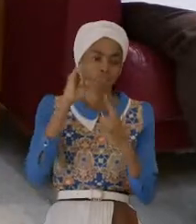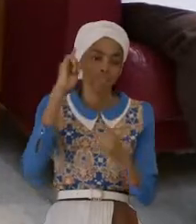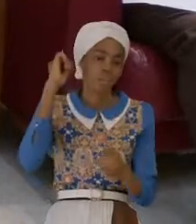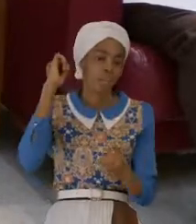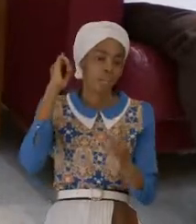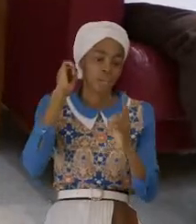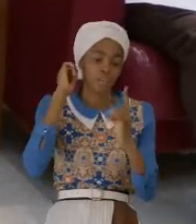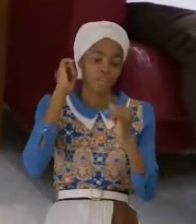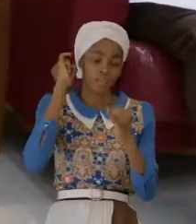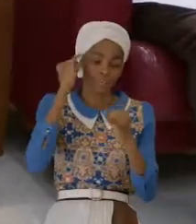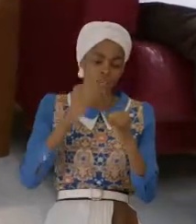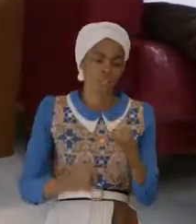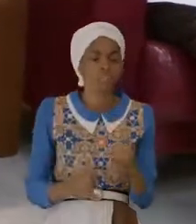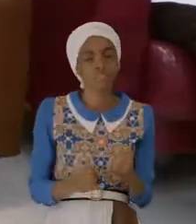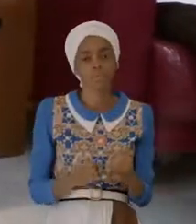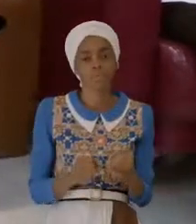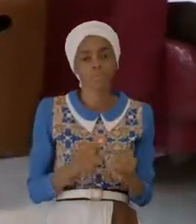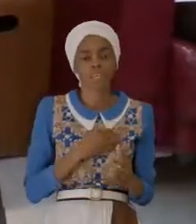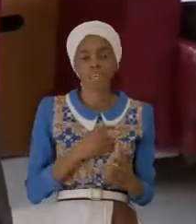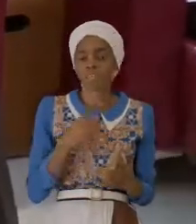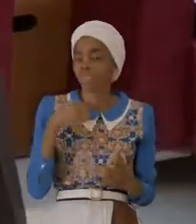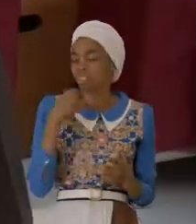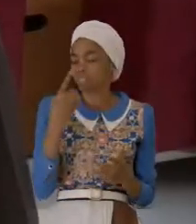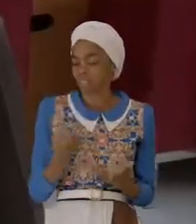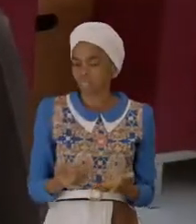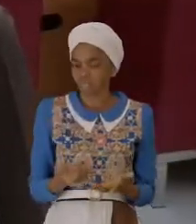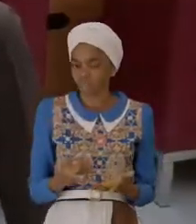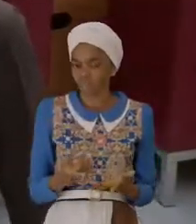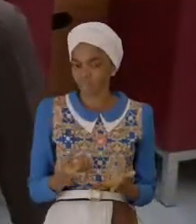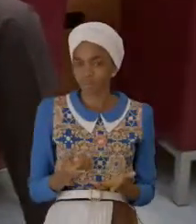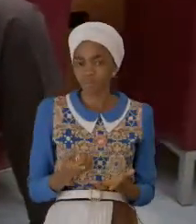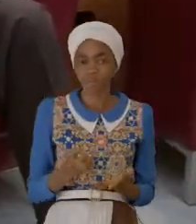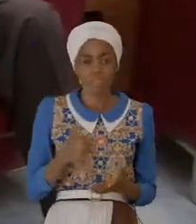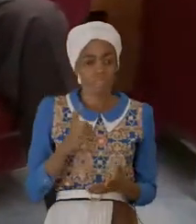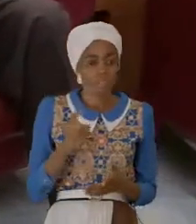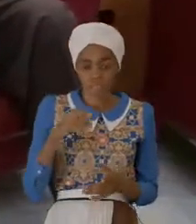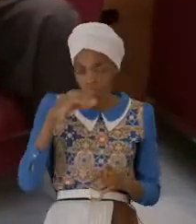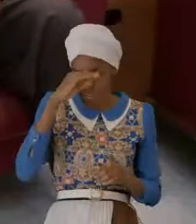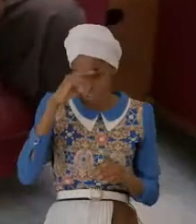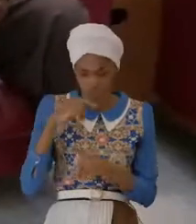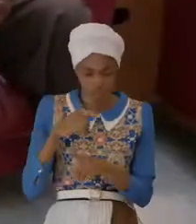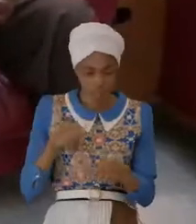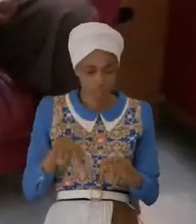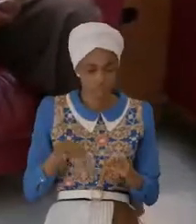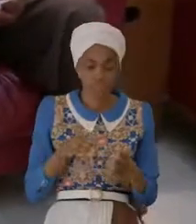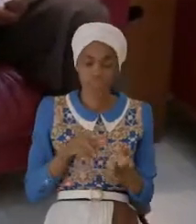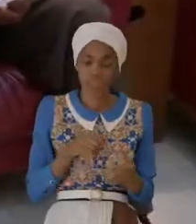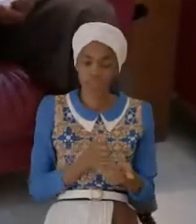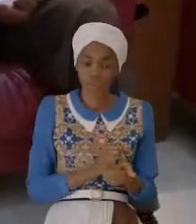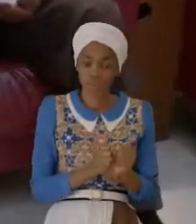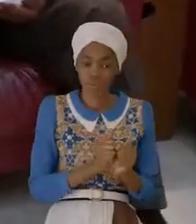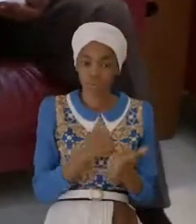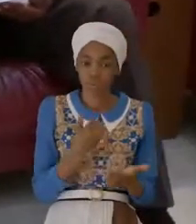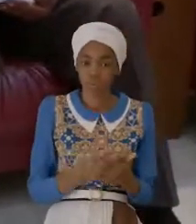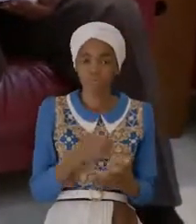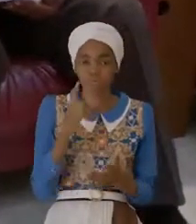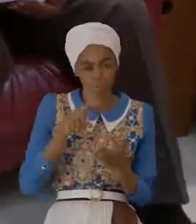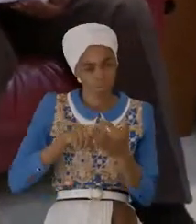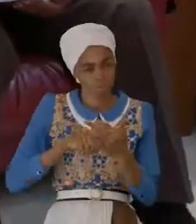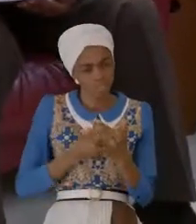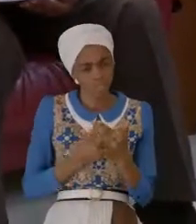to the age and it said you did run well you started well